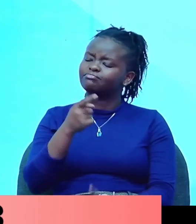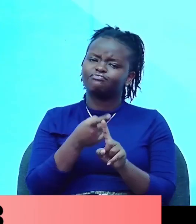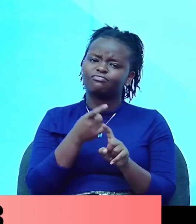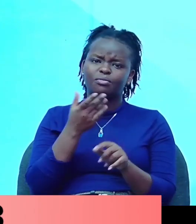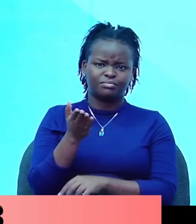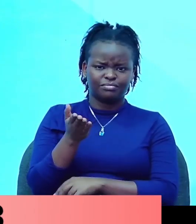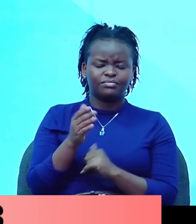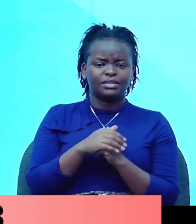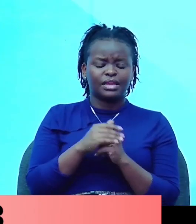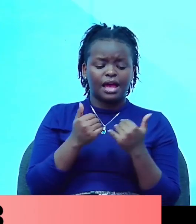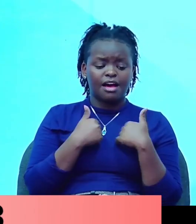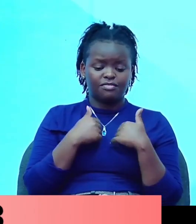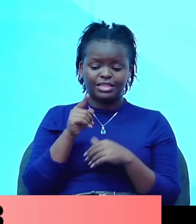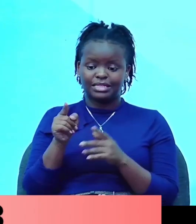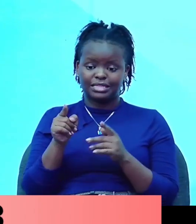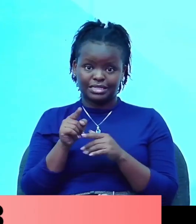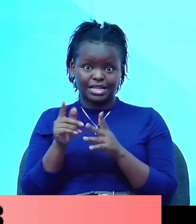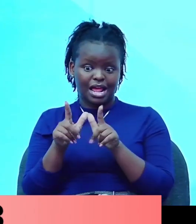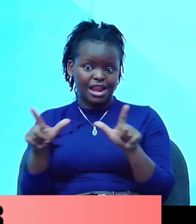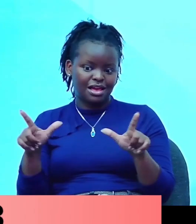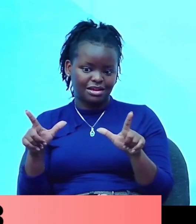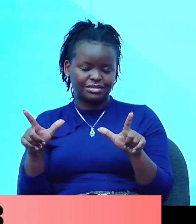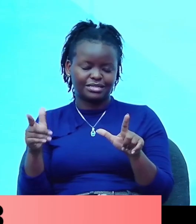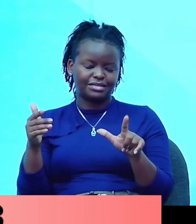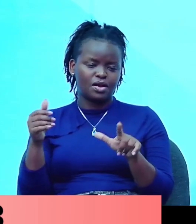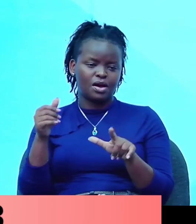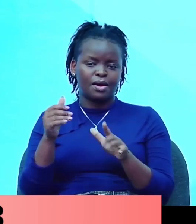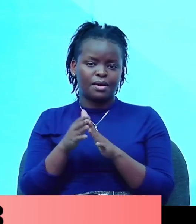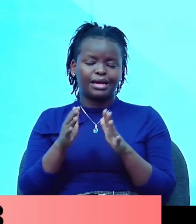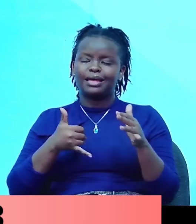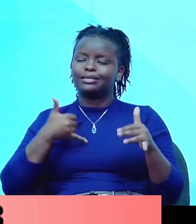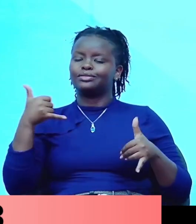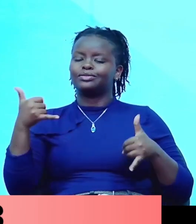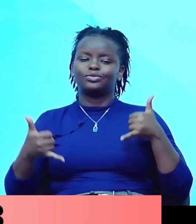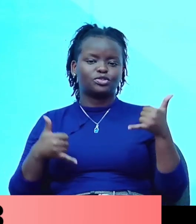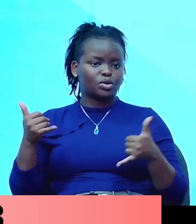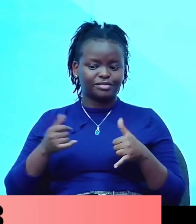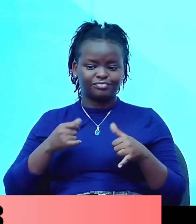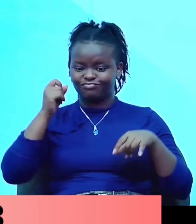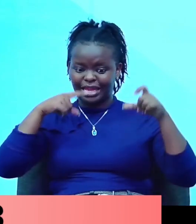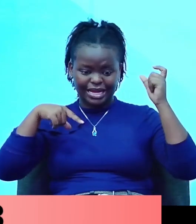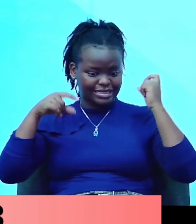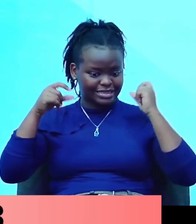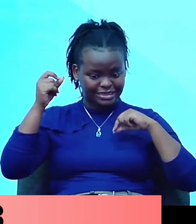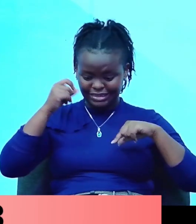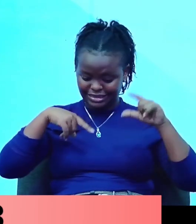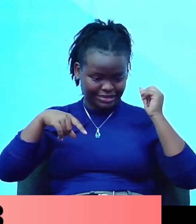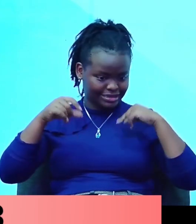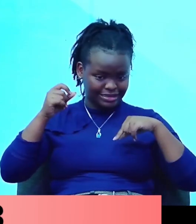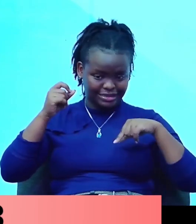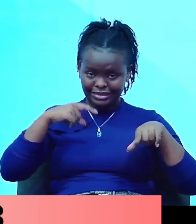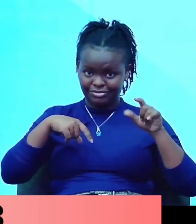of land in such a prime place. It was her joy. She was crying when she was... And it came at a good time, I can assume as well. Yes,